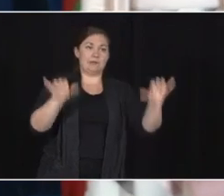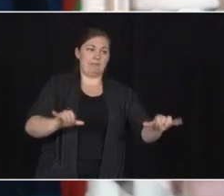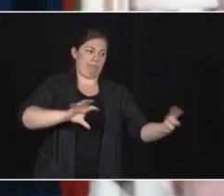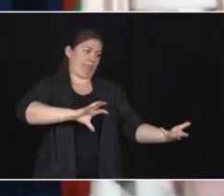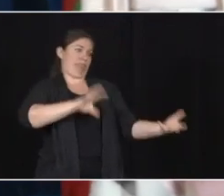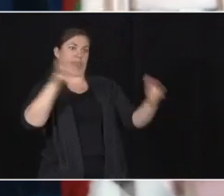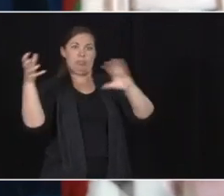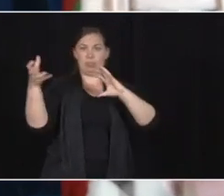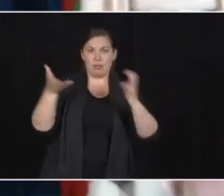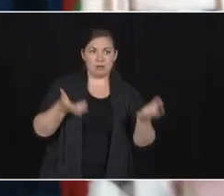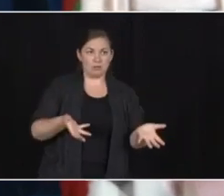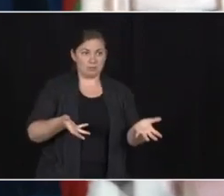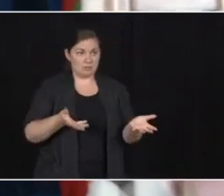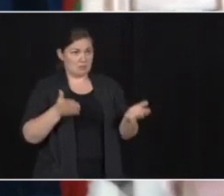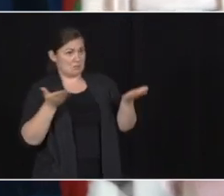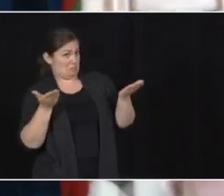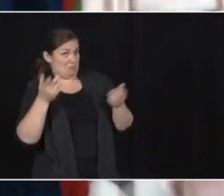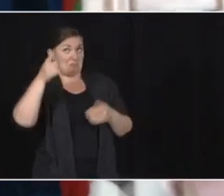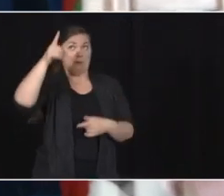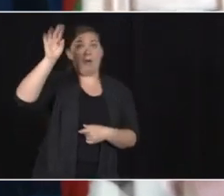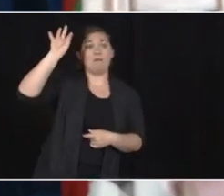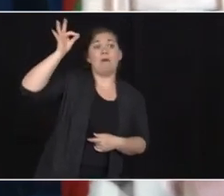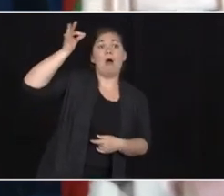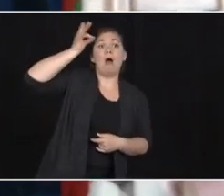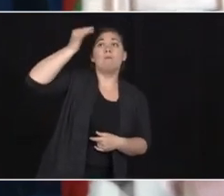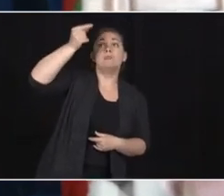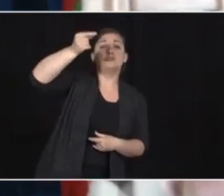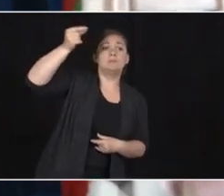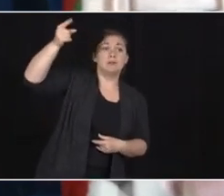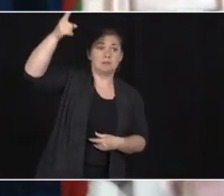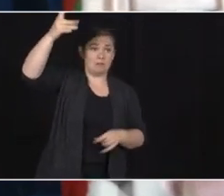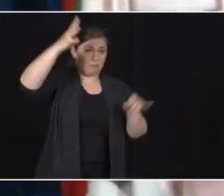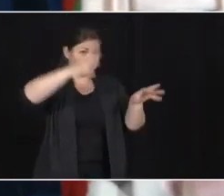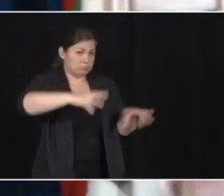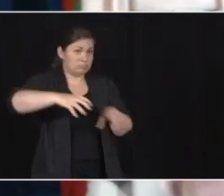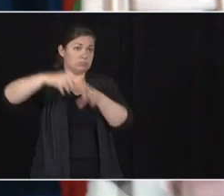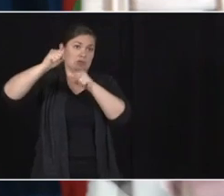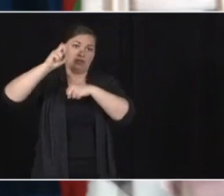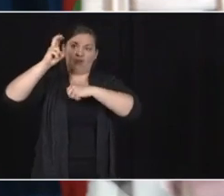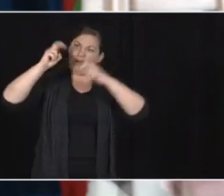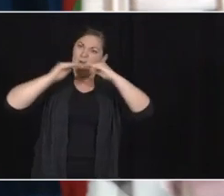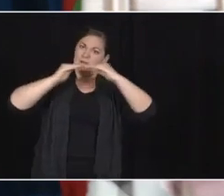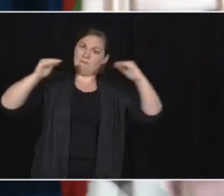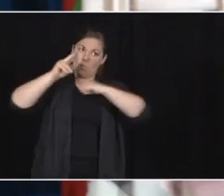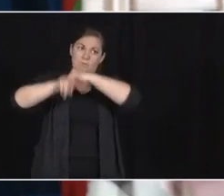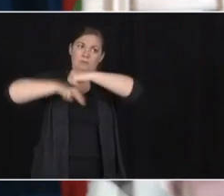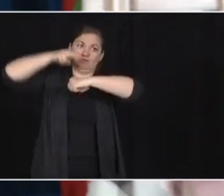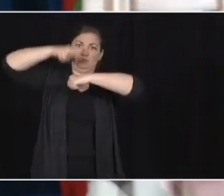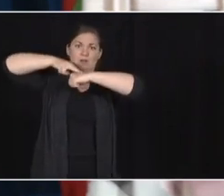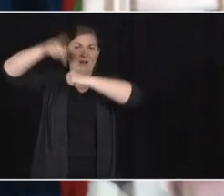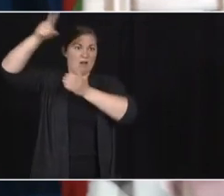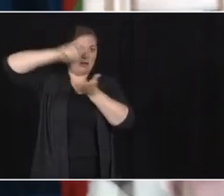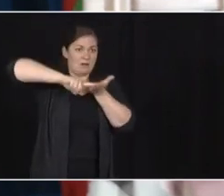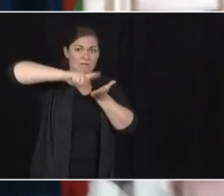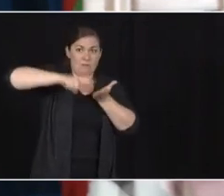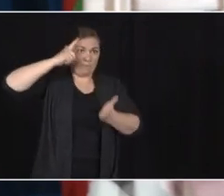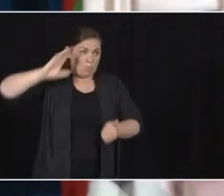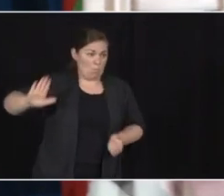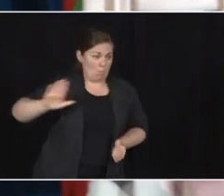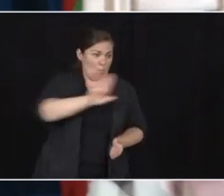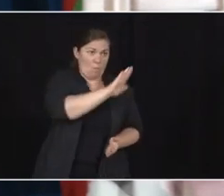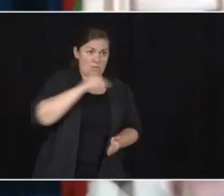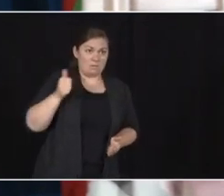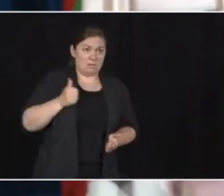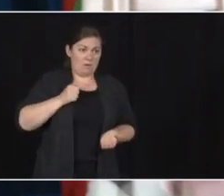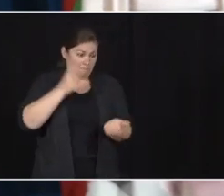government was to launch a national inquiry into long-term care homes, would you welcome that, or would you see